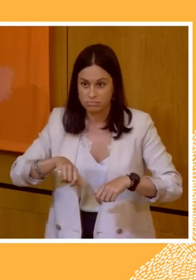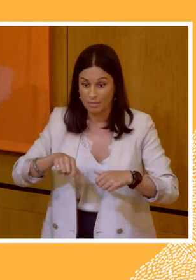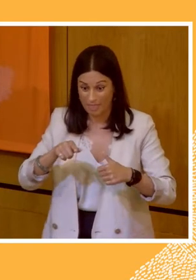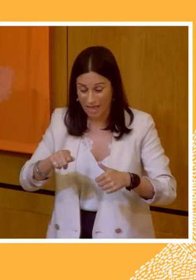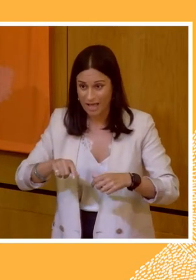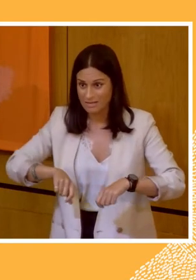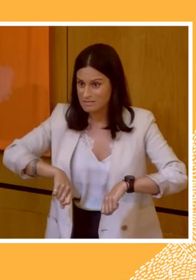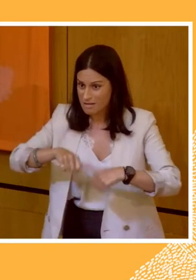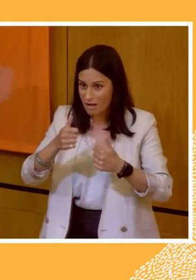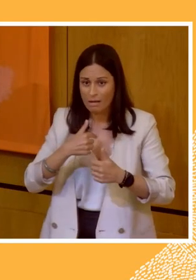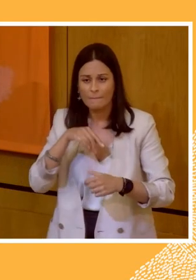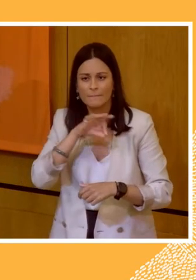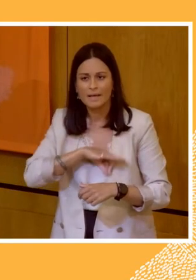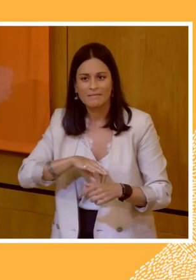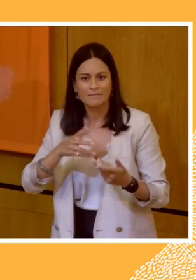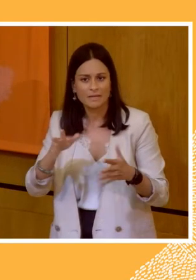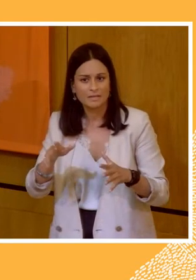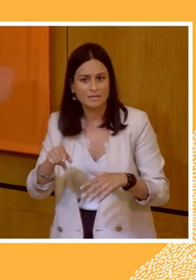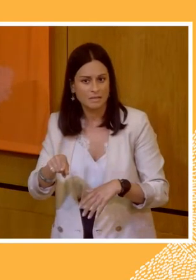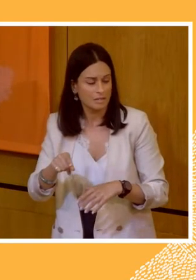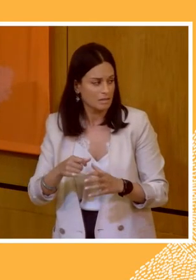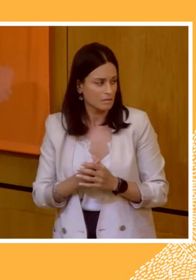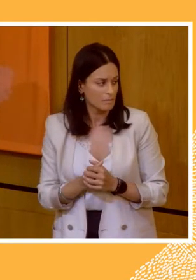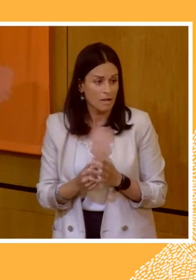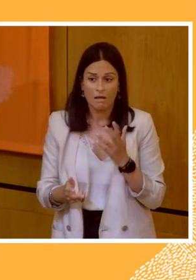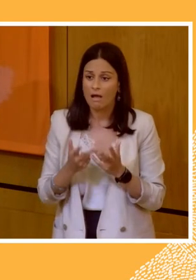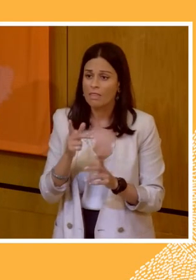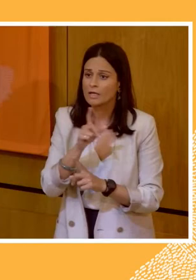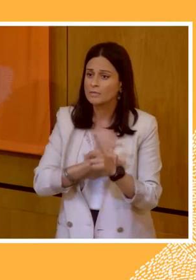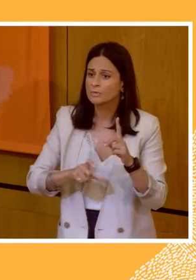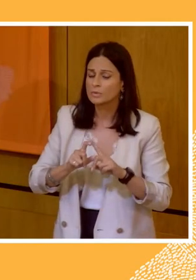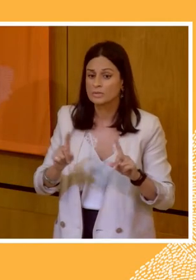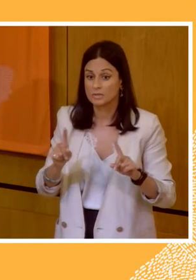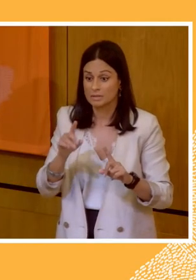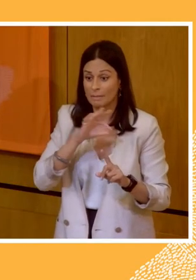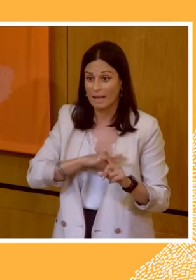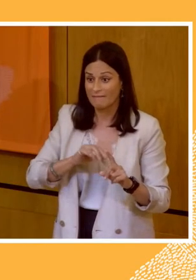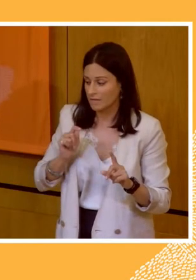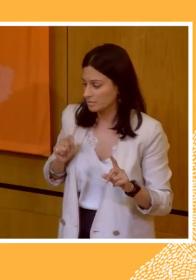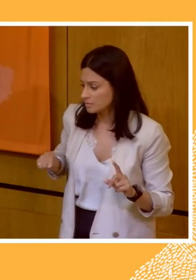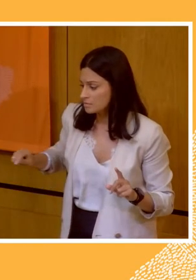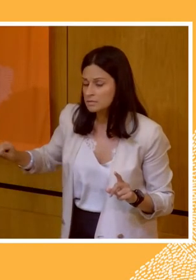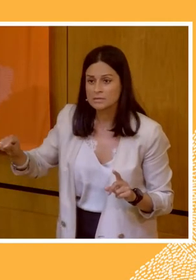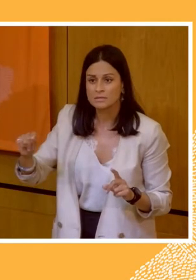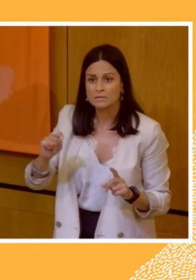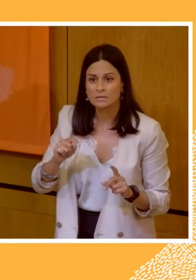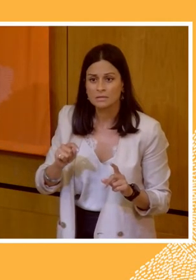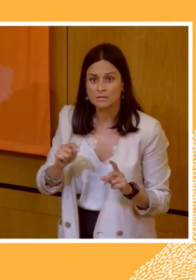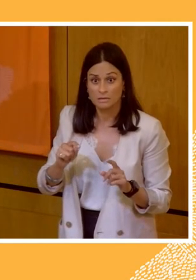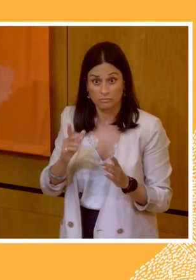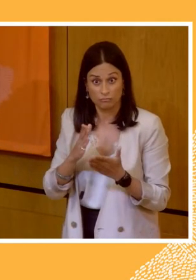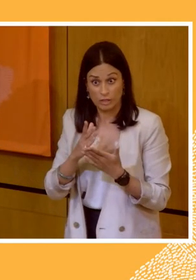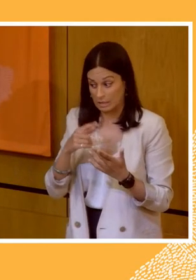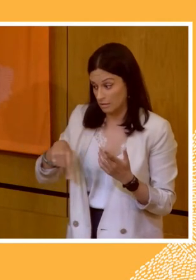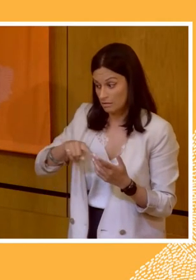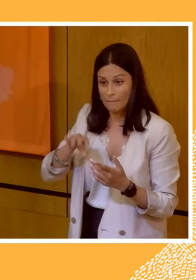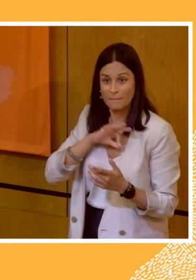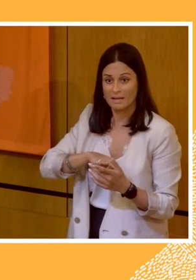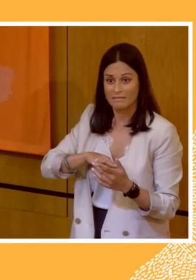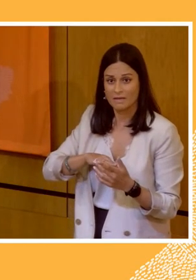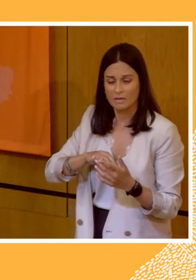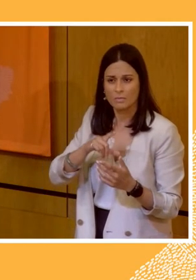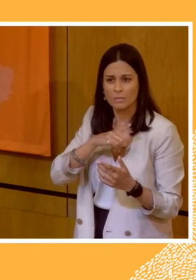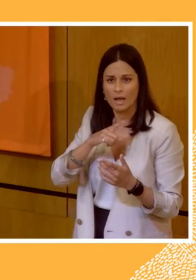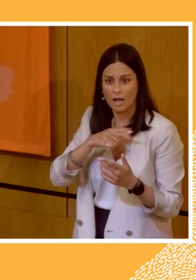how we have benefited. And more to that, the community also benefited directly in the way